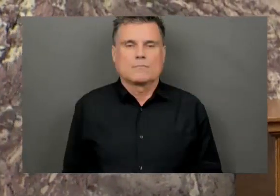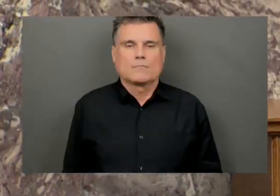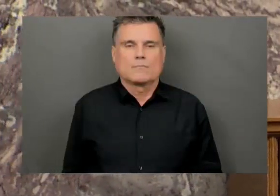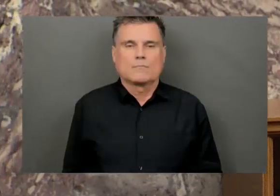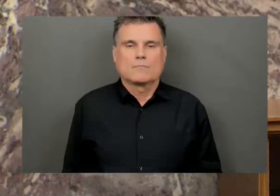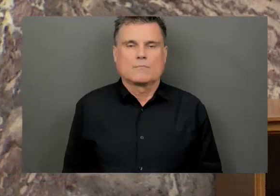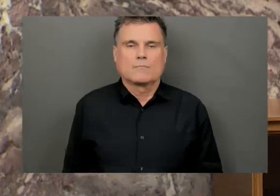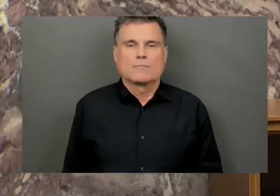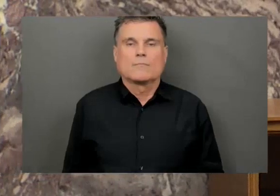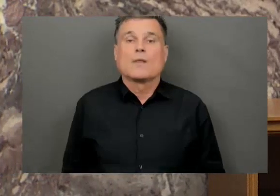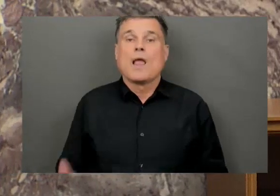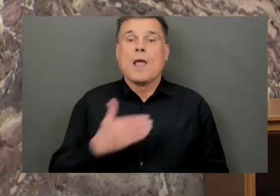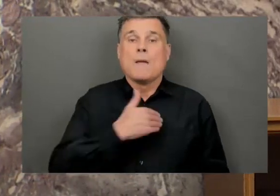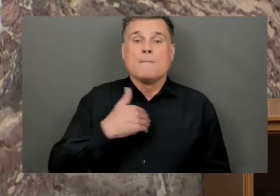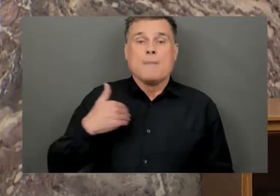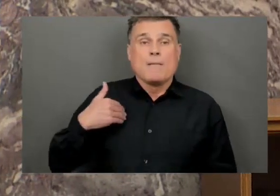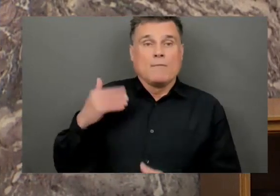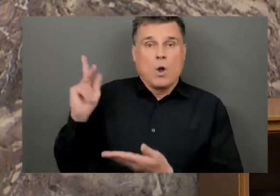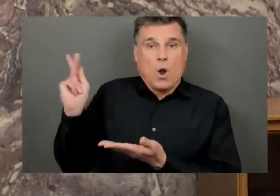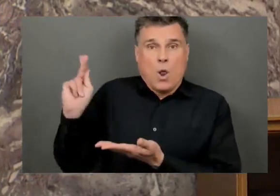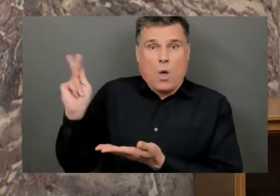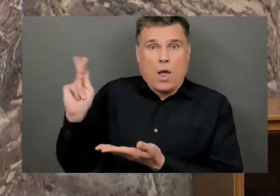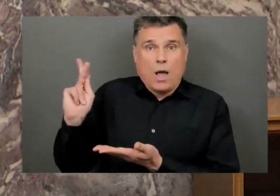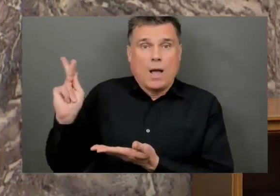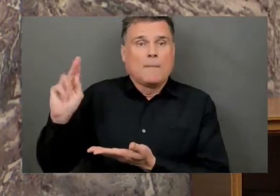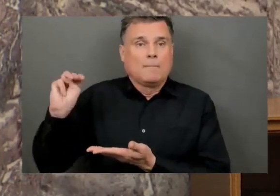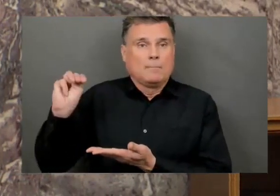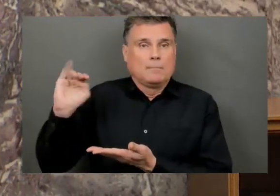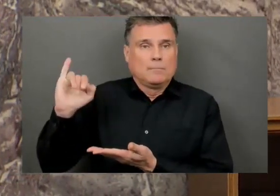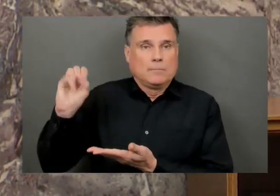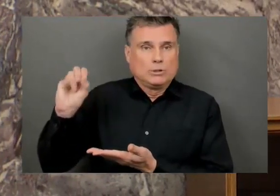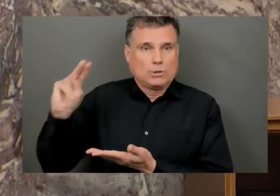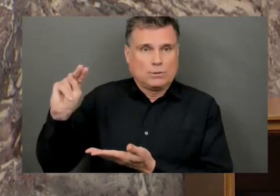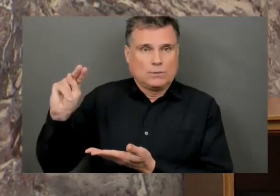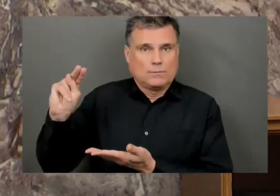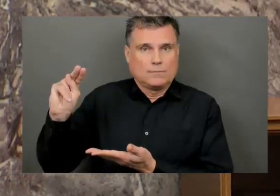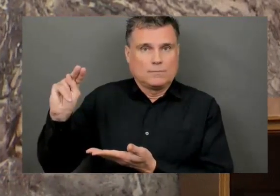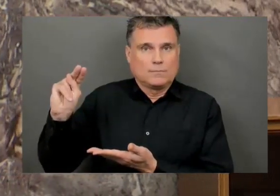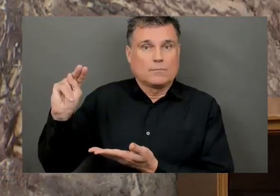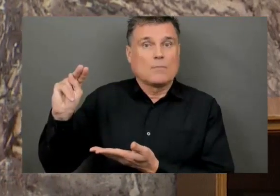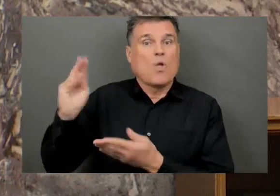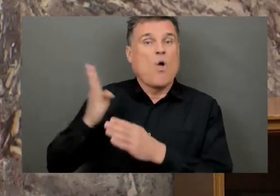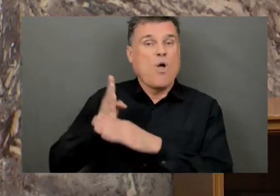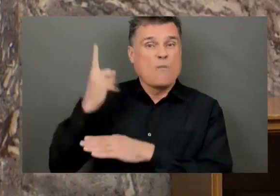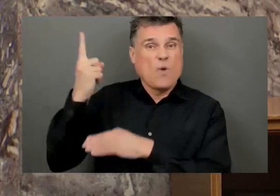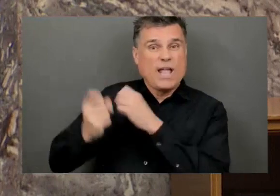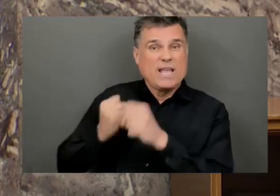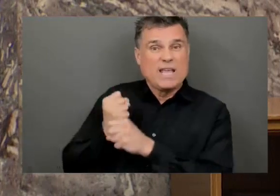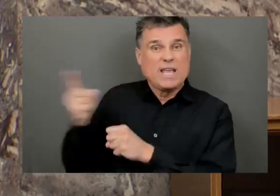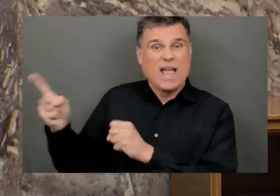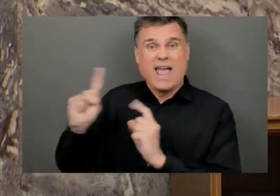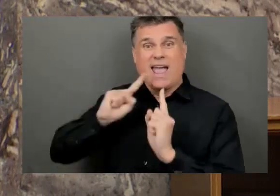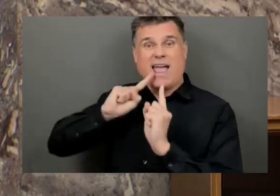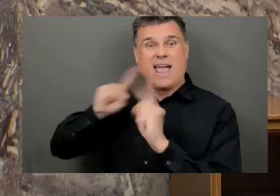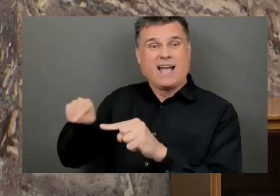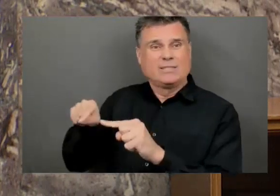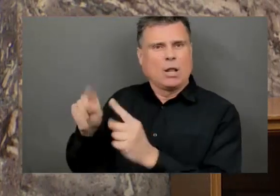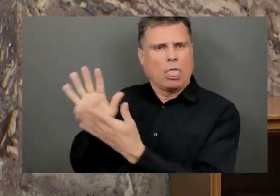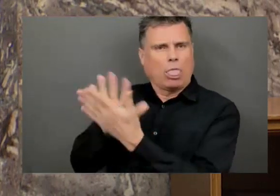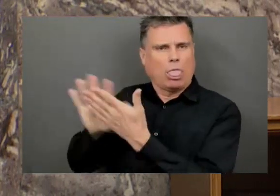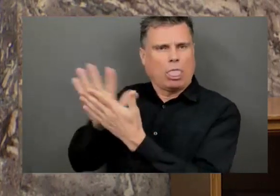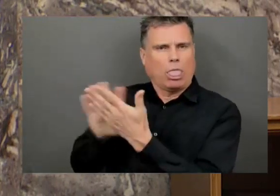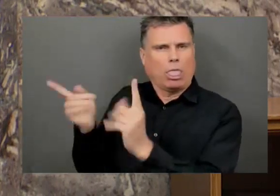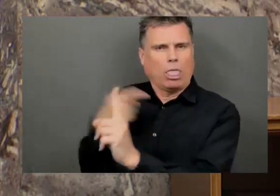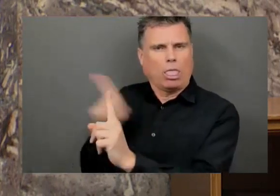undeniable evidence of taxpayer-funded drugs going directly into the hands of drug dealers. Prince George RCMP have